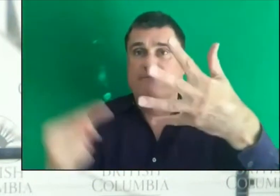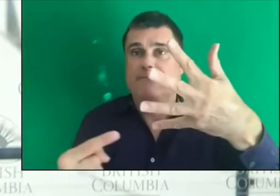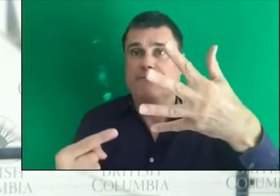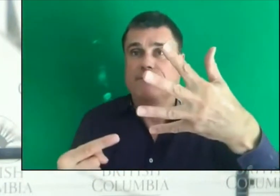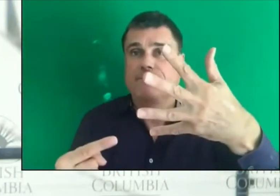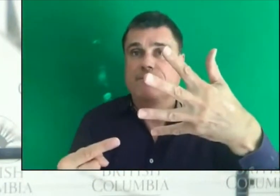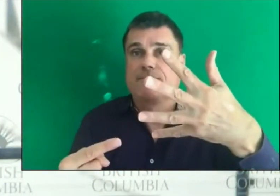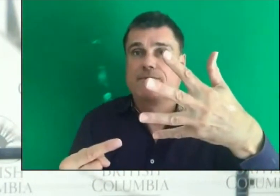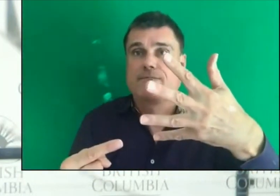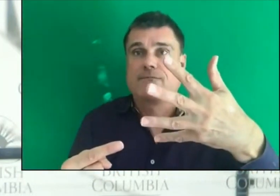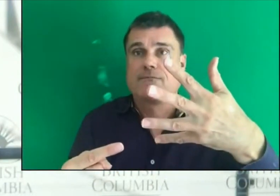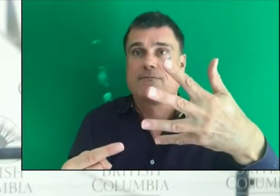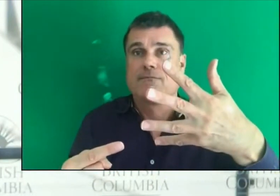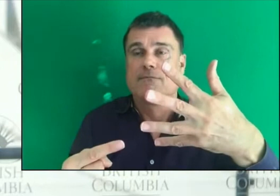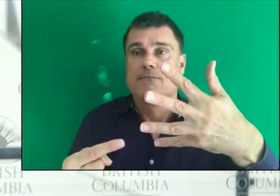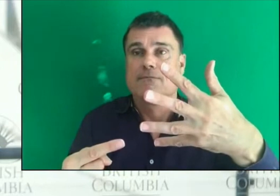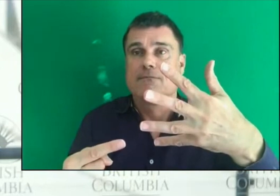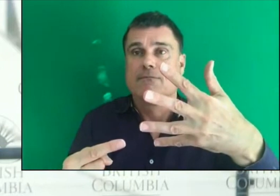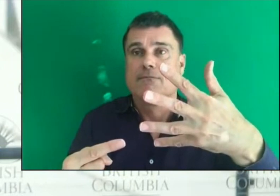Zussman.